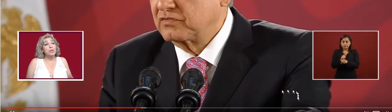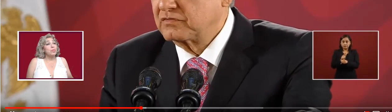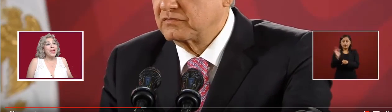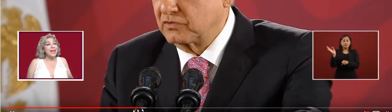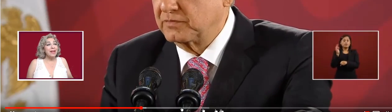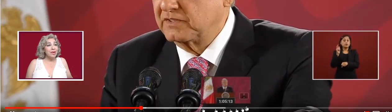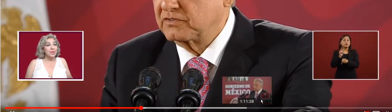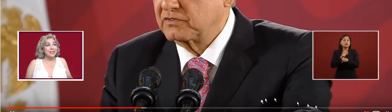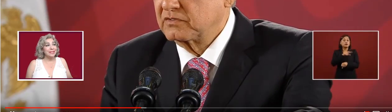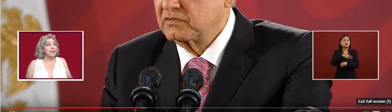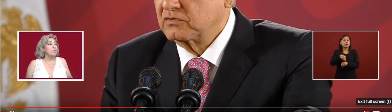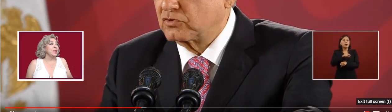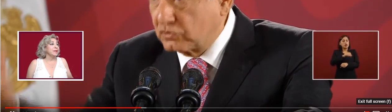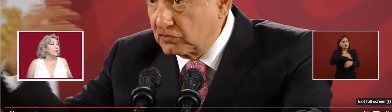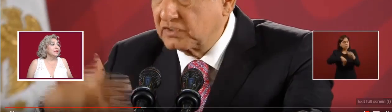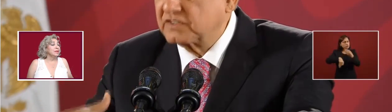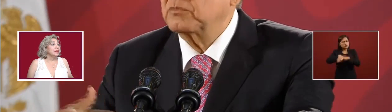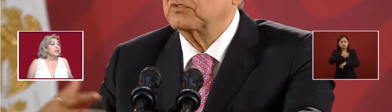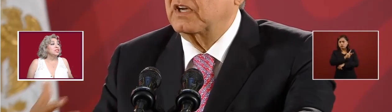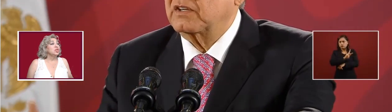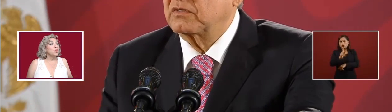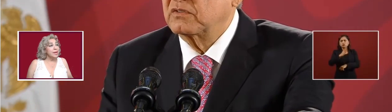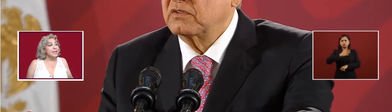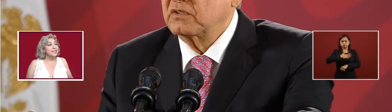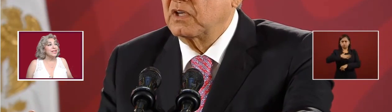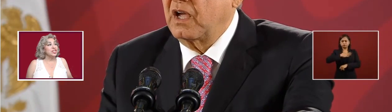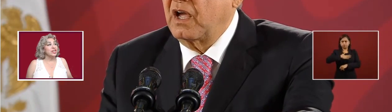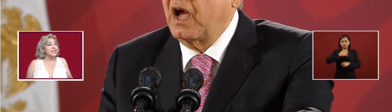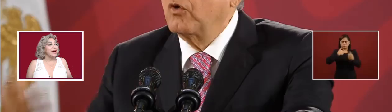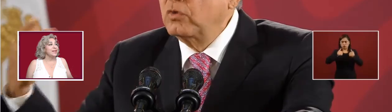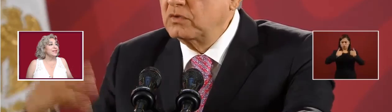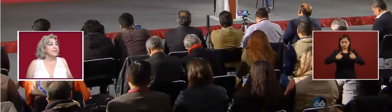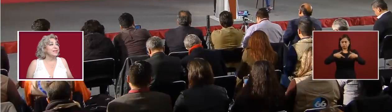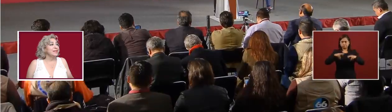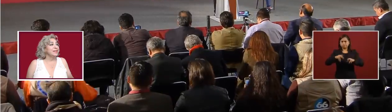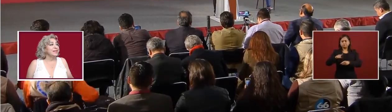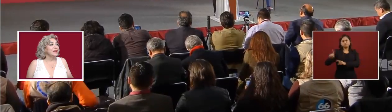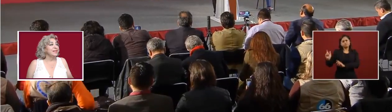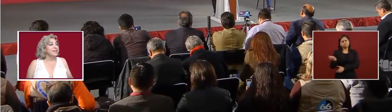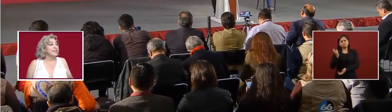they will pay everyone the same way. So, we're going to take charge of that.